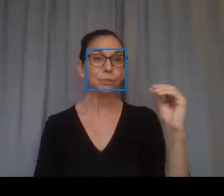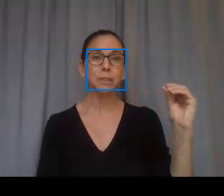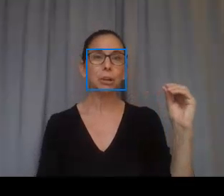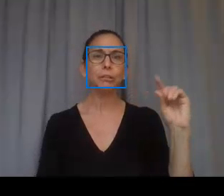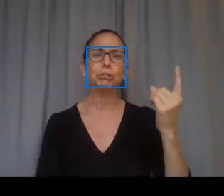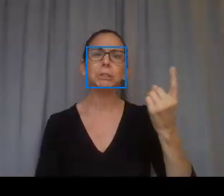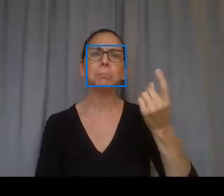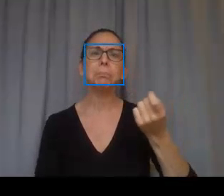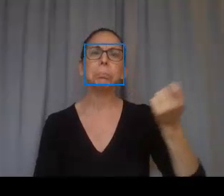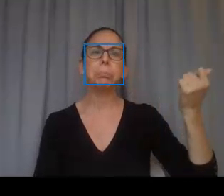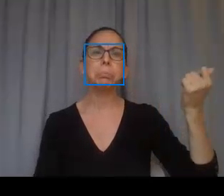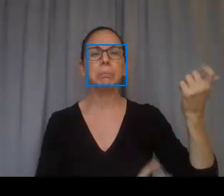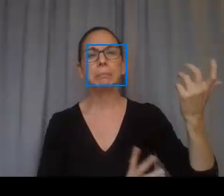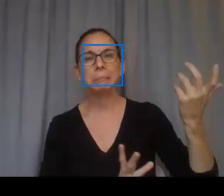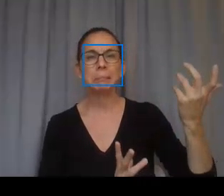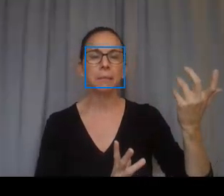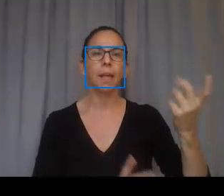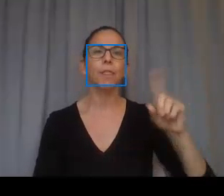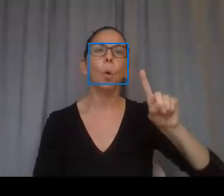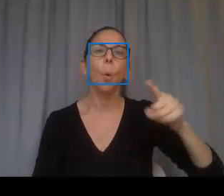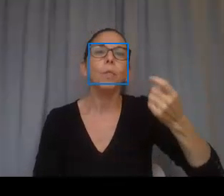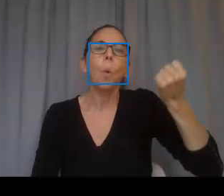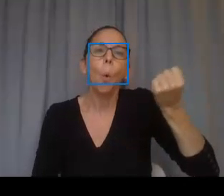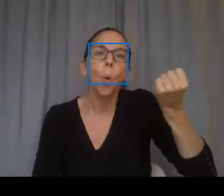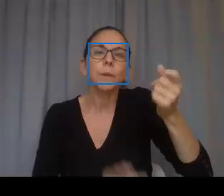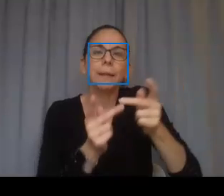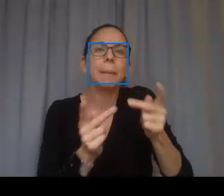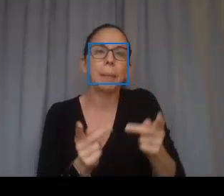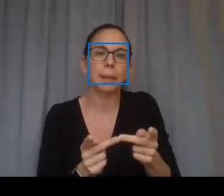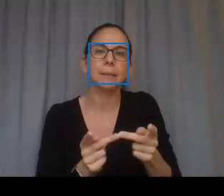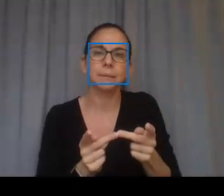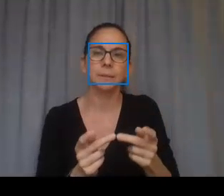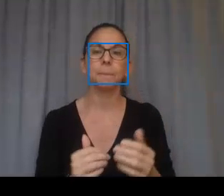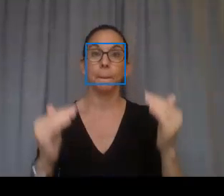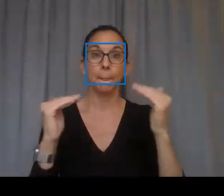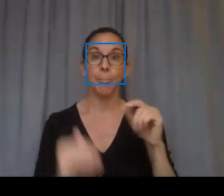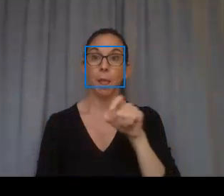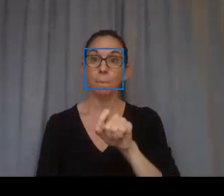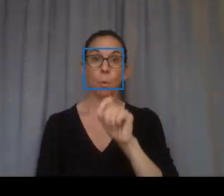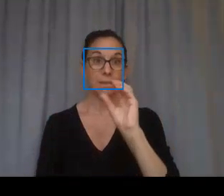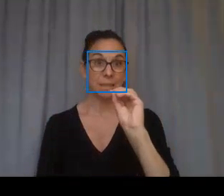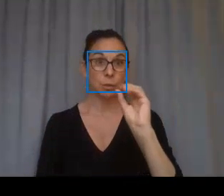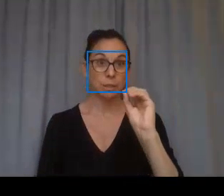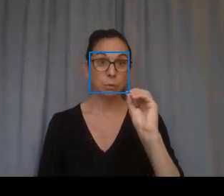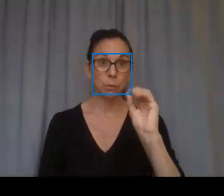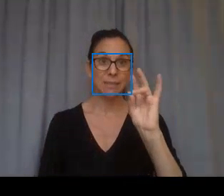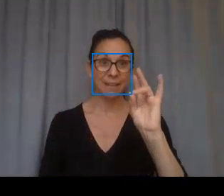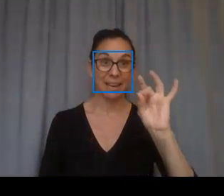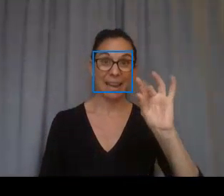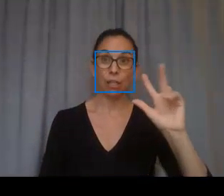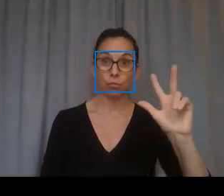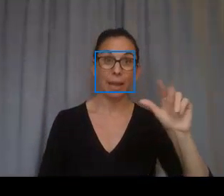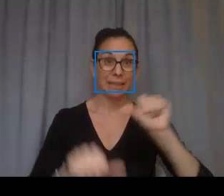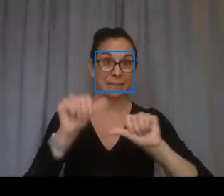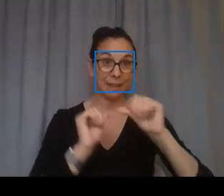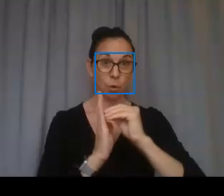melt away because they're merely holding the place. By the same token, 0.000783 in scientific